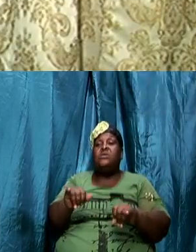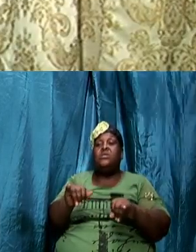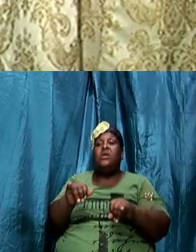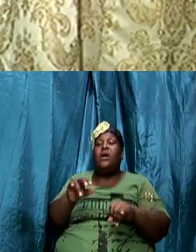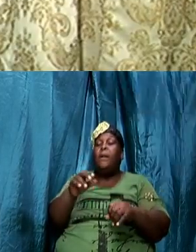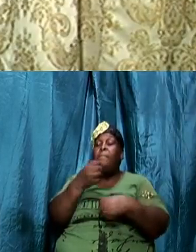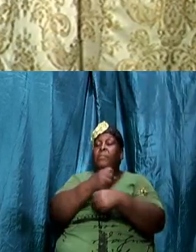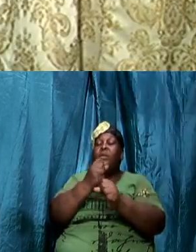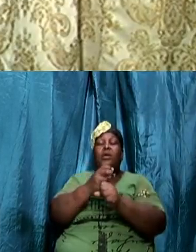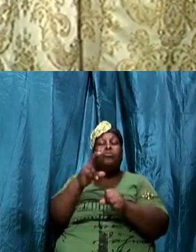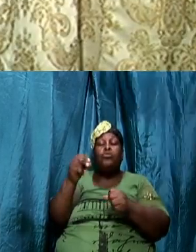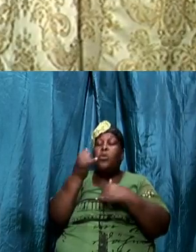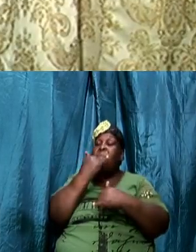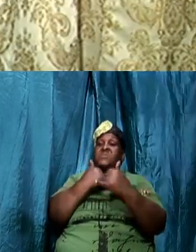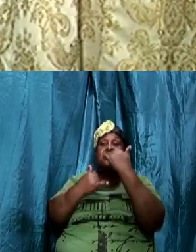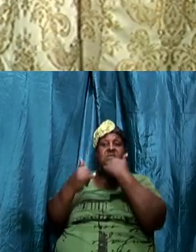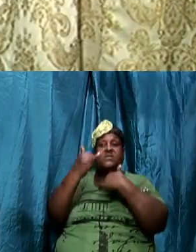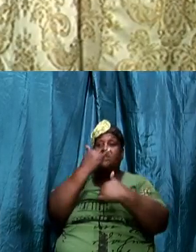no mistake